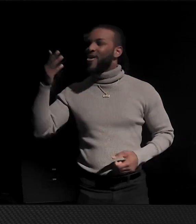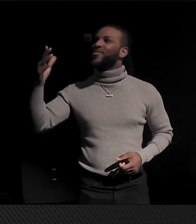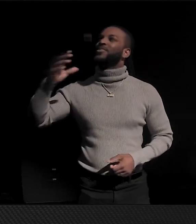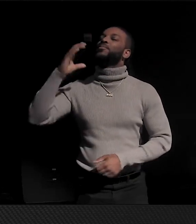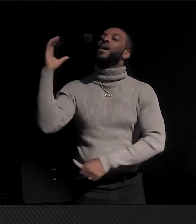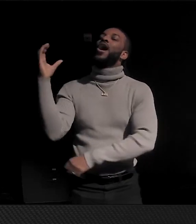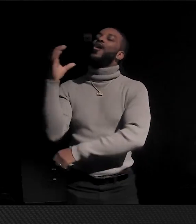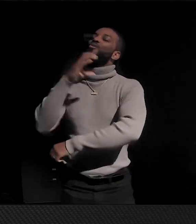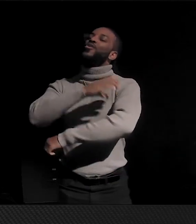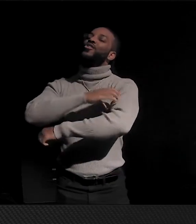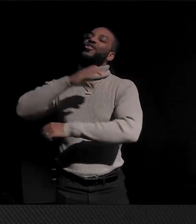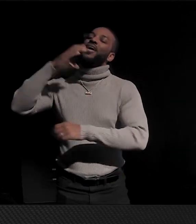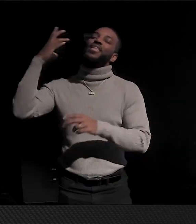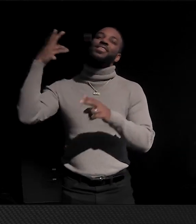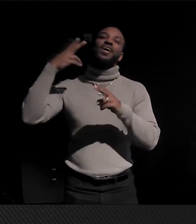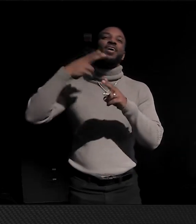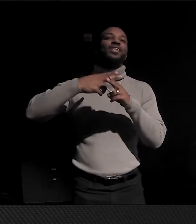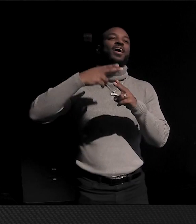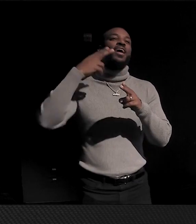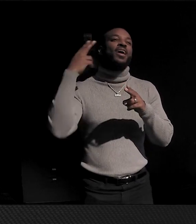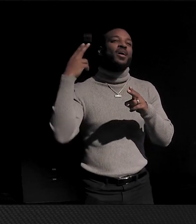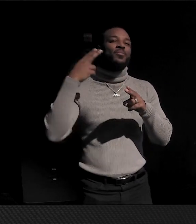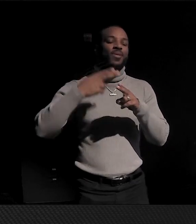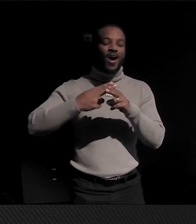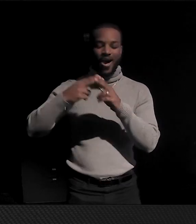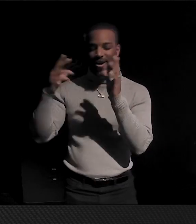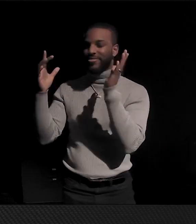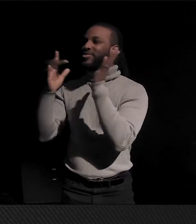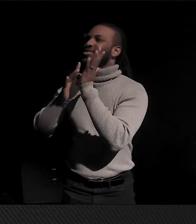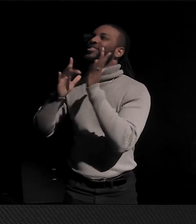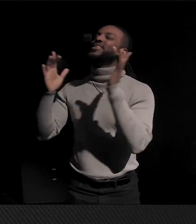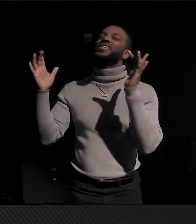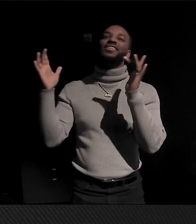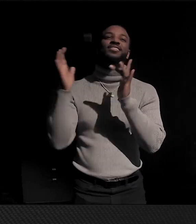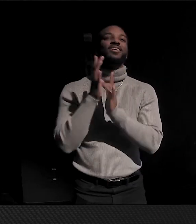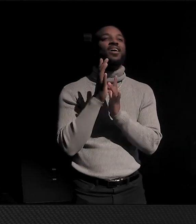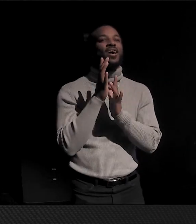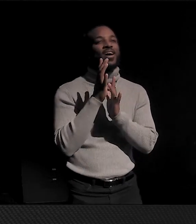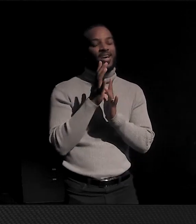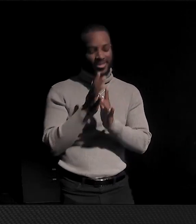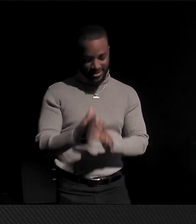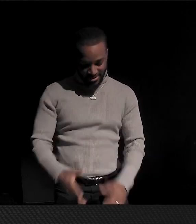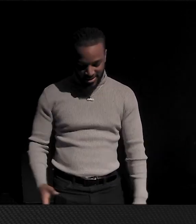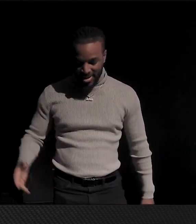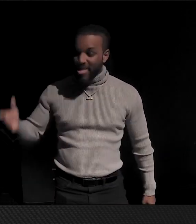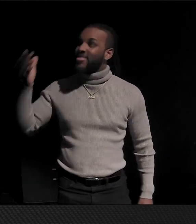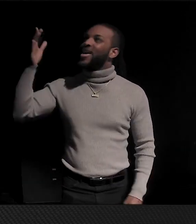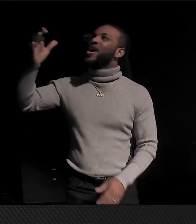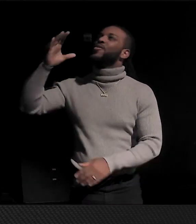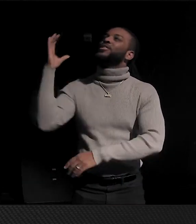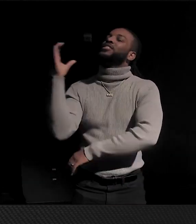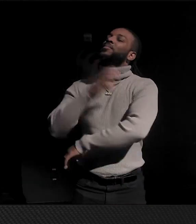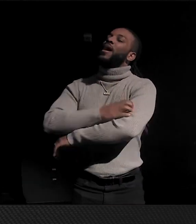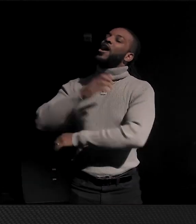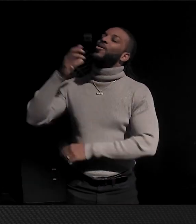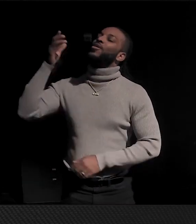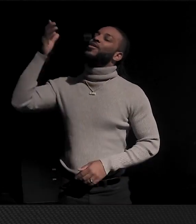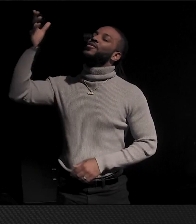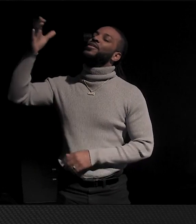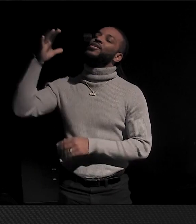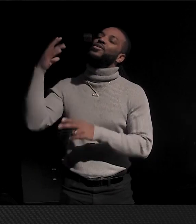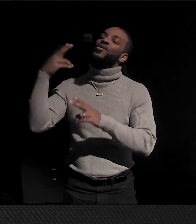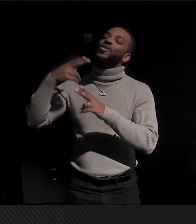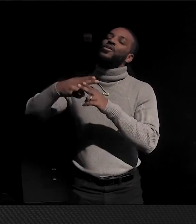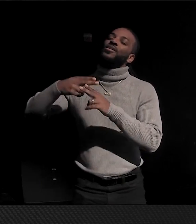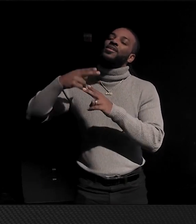'Cause there is power in the name of Jesus. There is